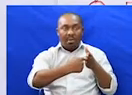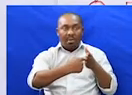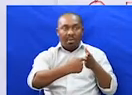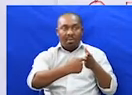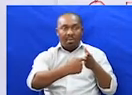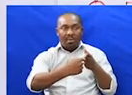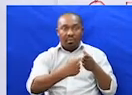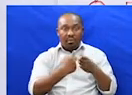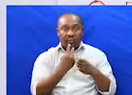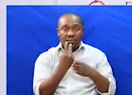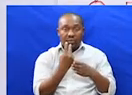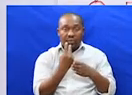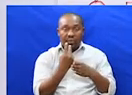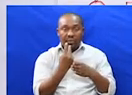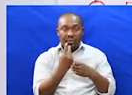2